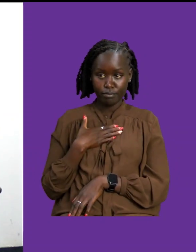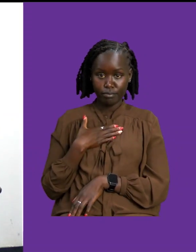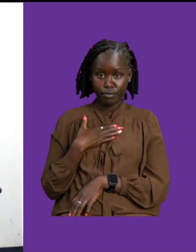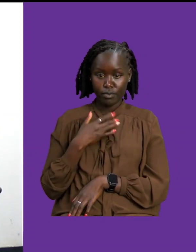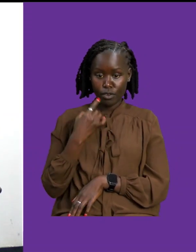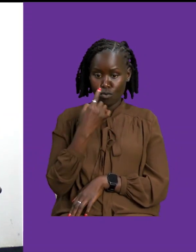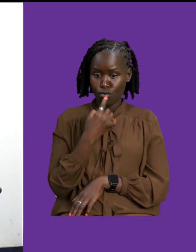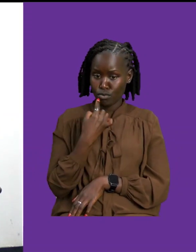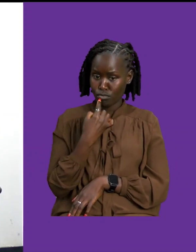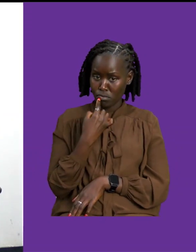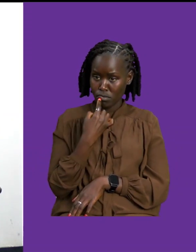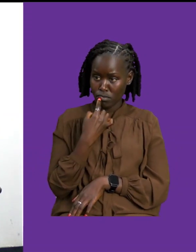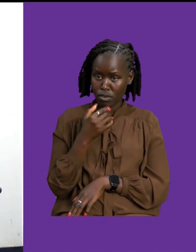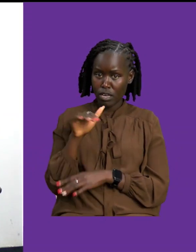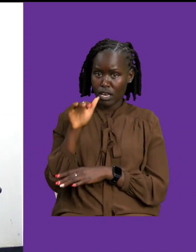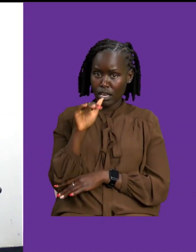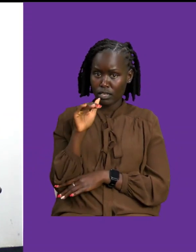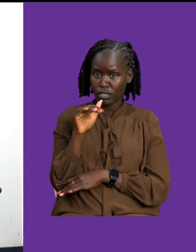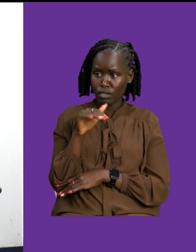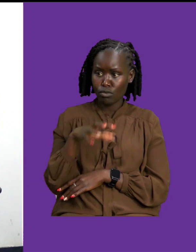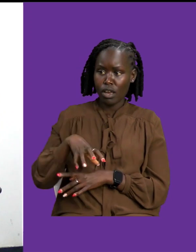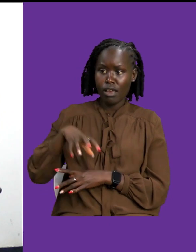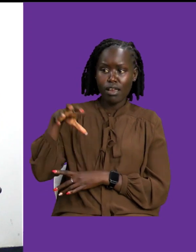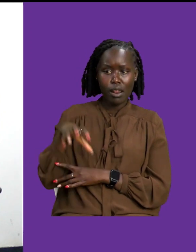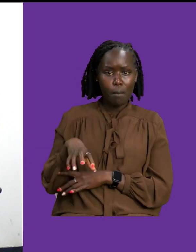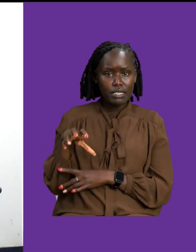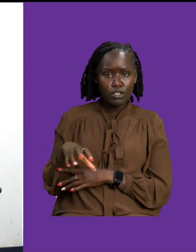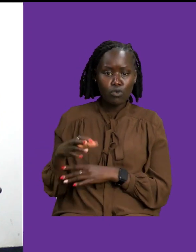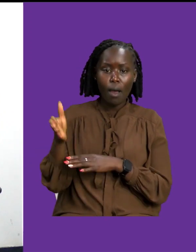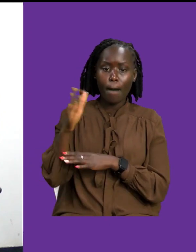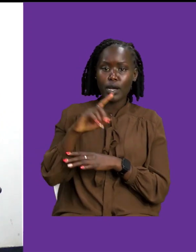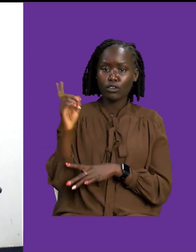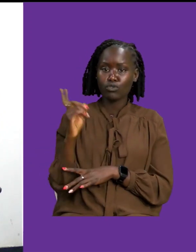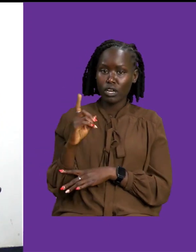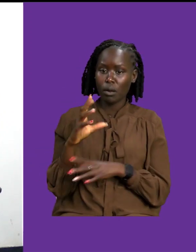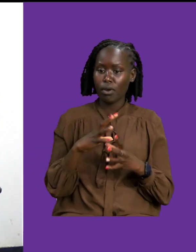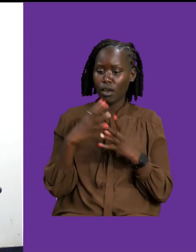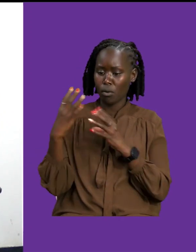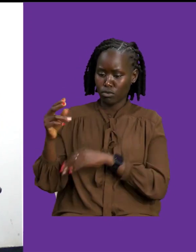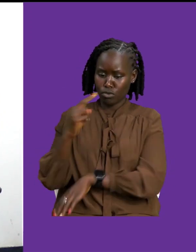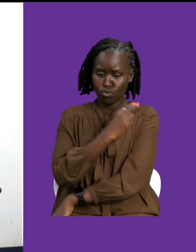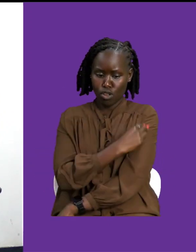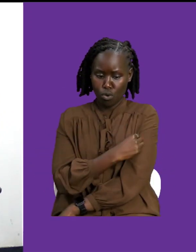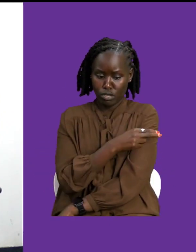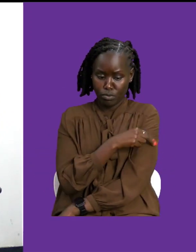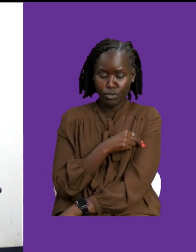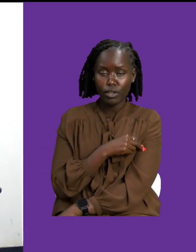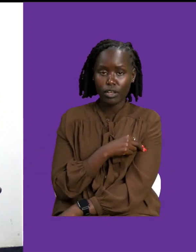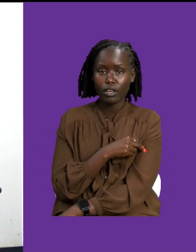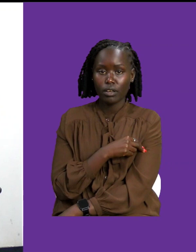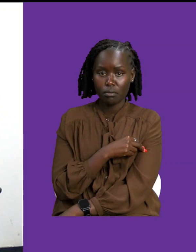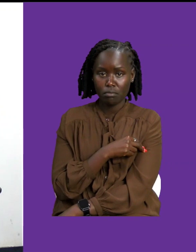who asked her to put me in a matatu to come to Nairobi, where she took me to hospital.